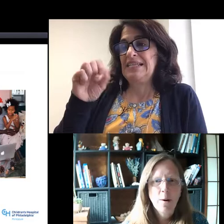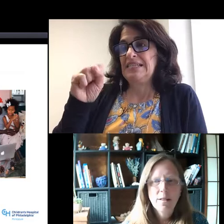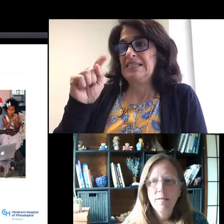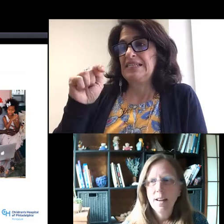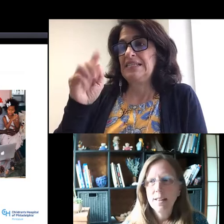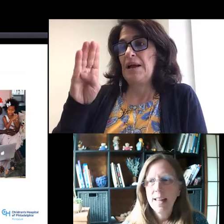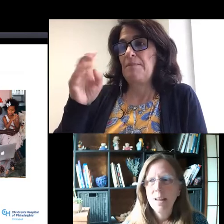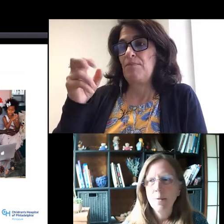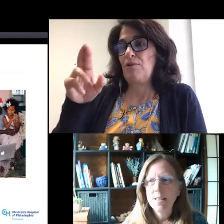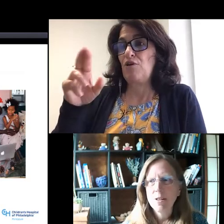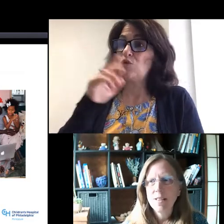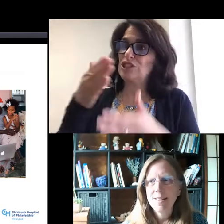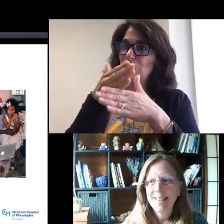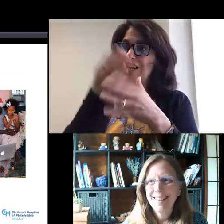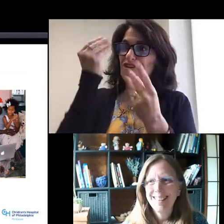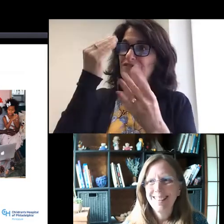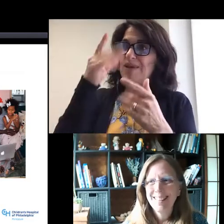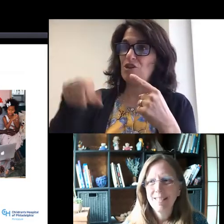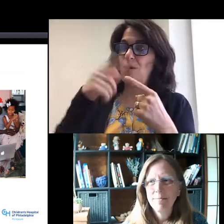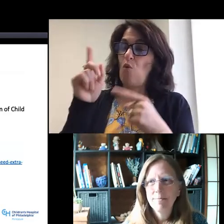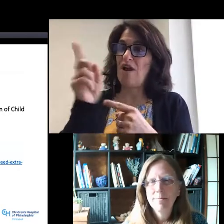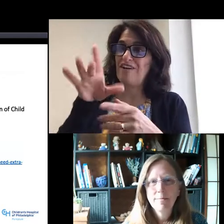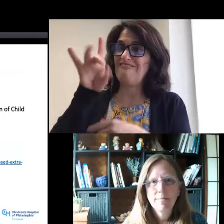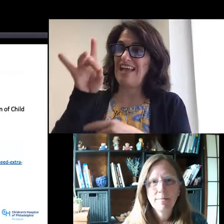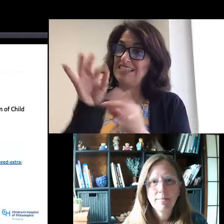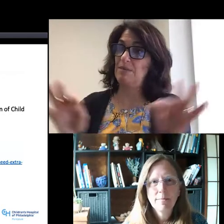about where to find key resources.